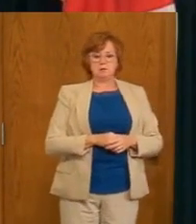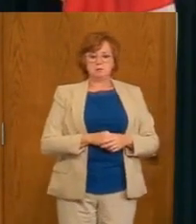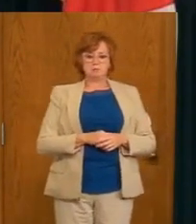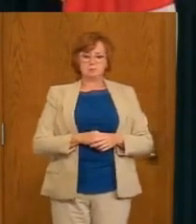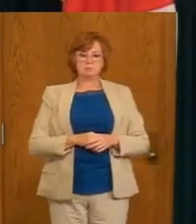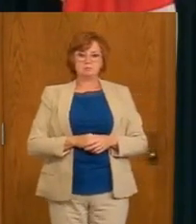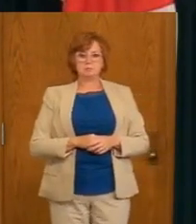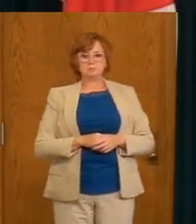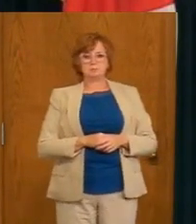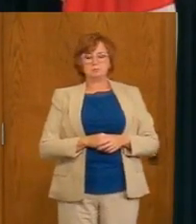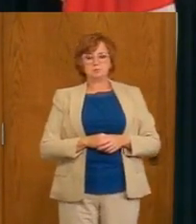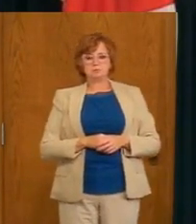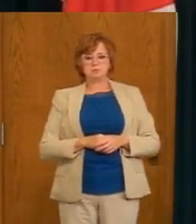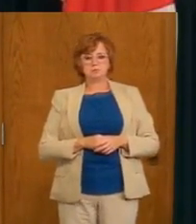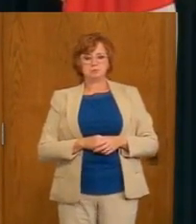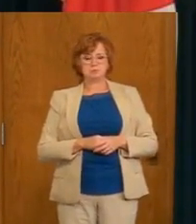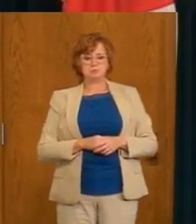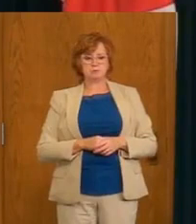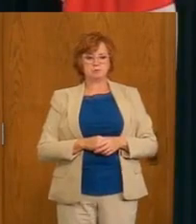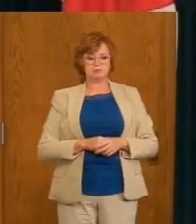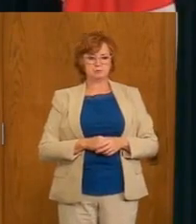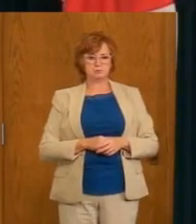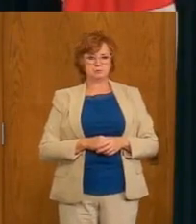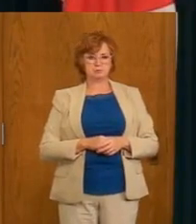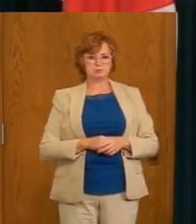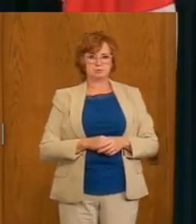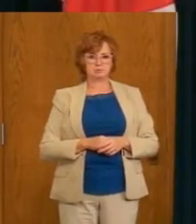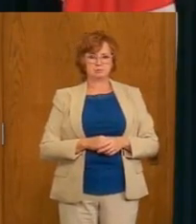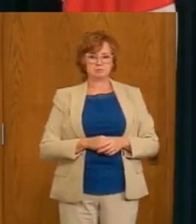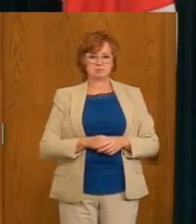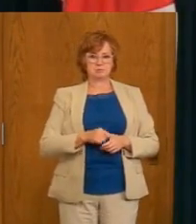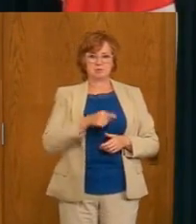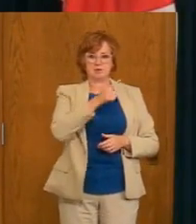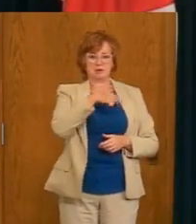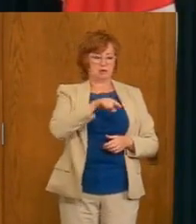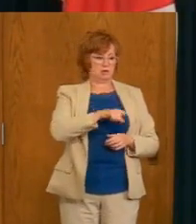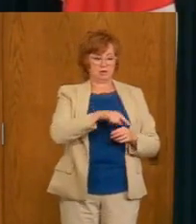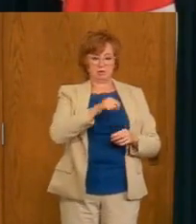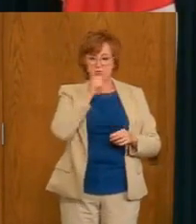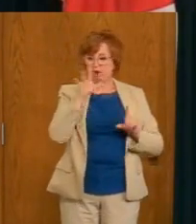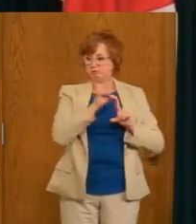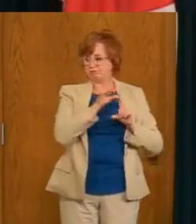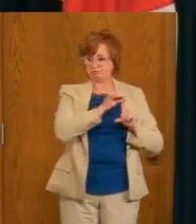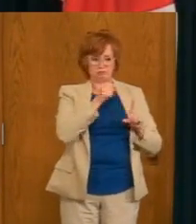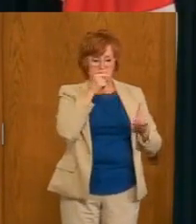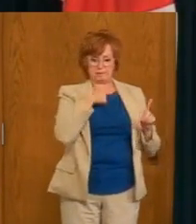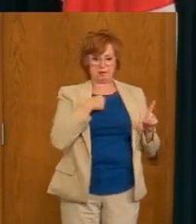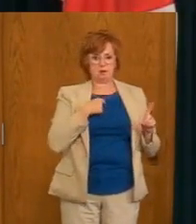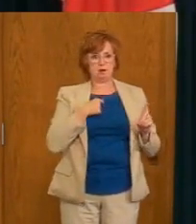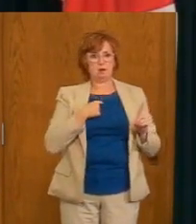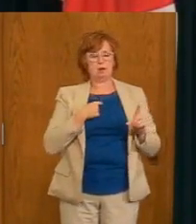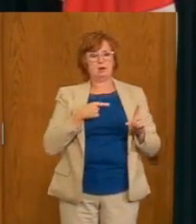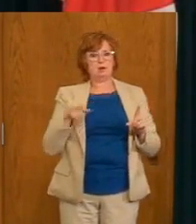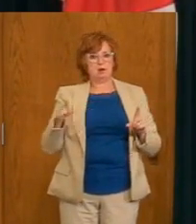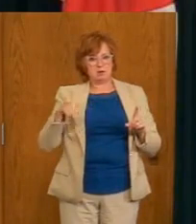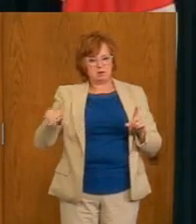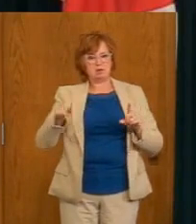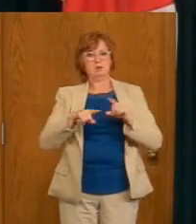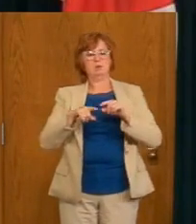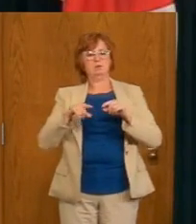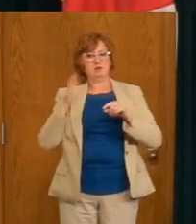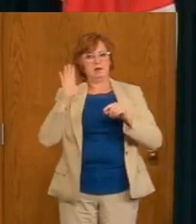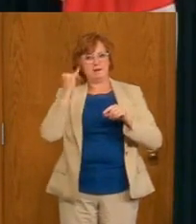So I think this links to the earlier comment by question by Murray that at some time you have to